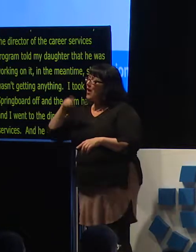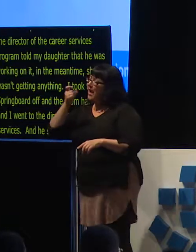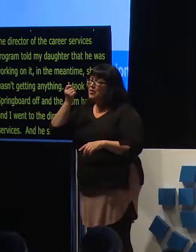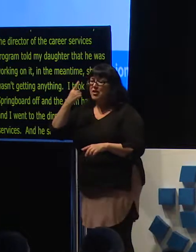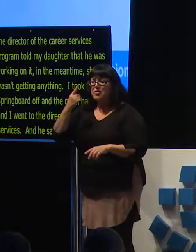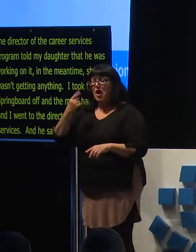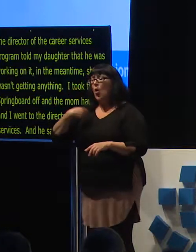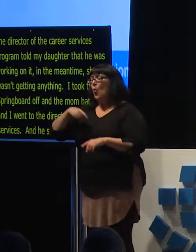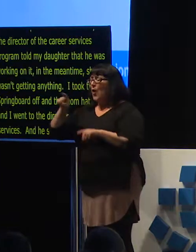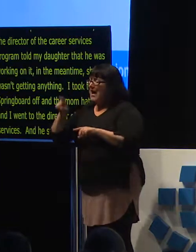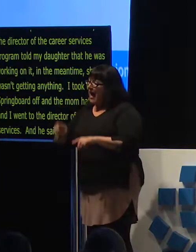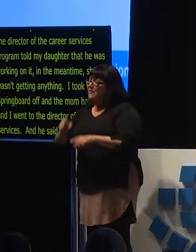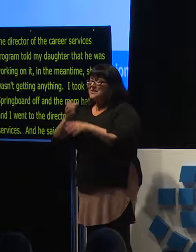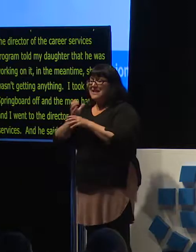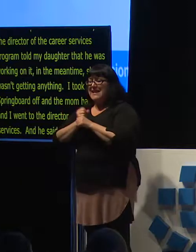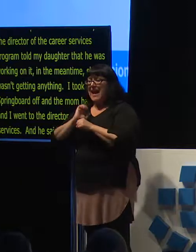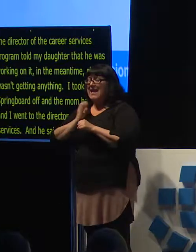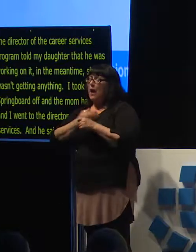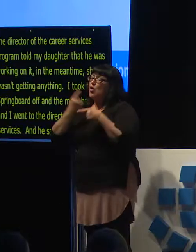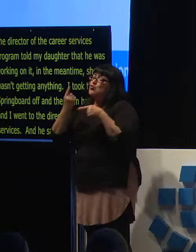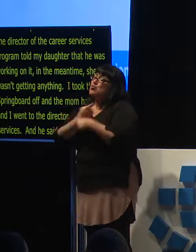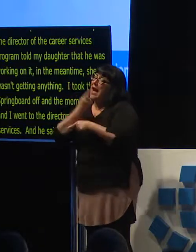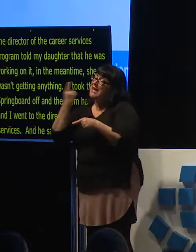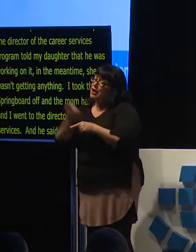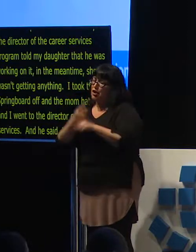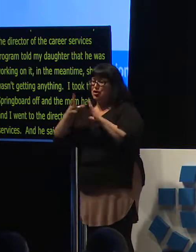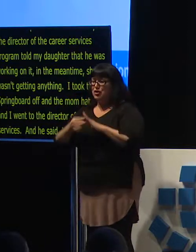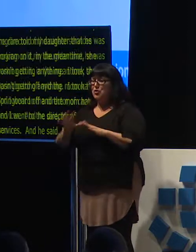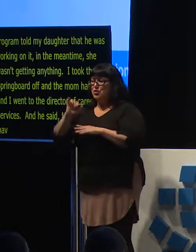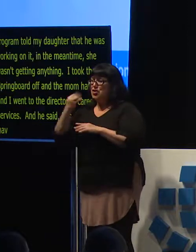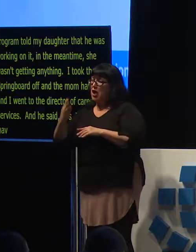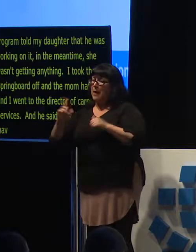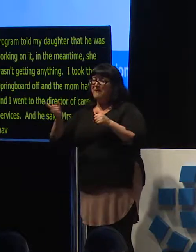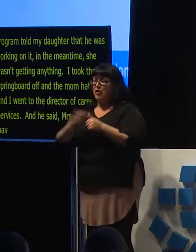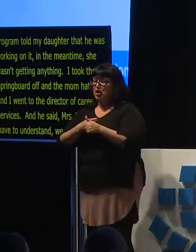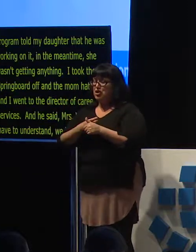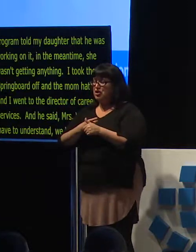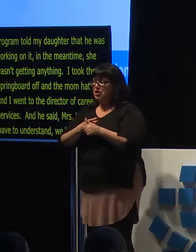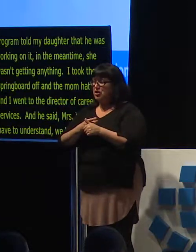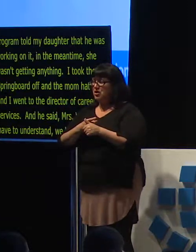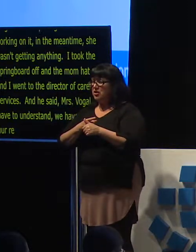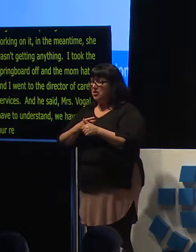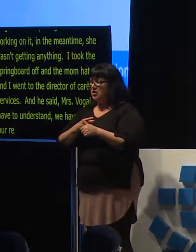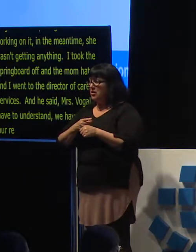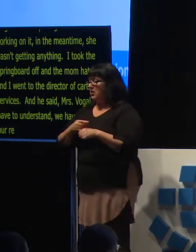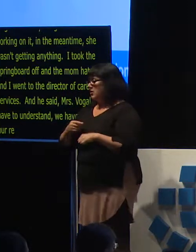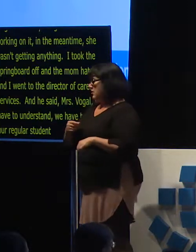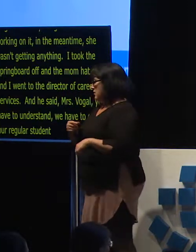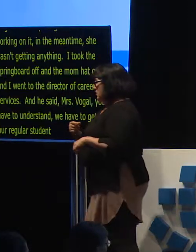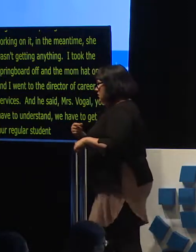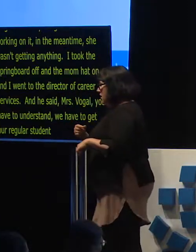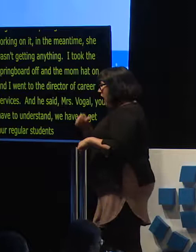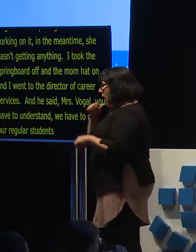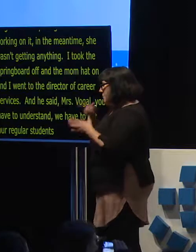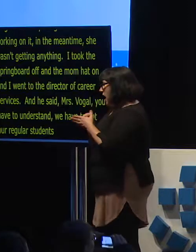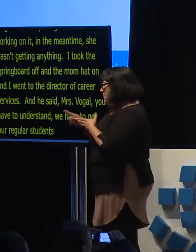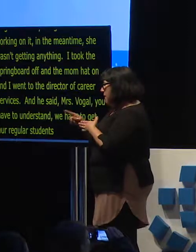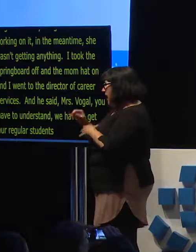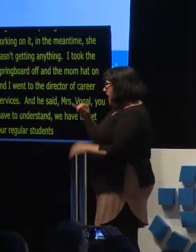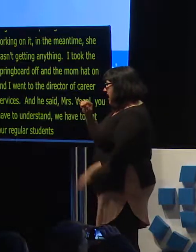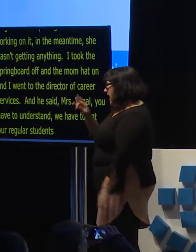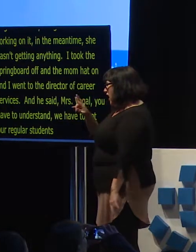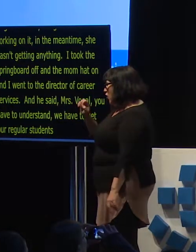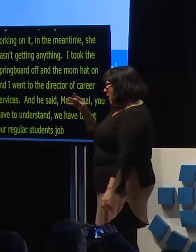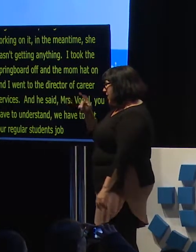our regular students jobs first. I did not pay an irregular tuition. Think about it,